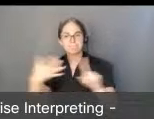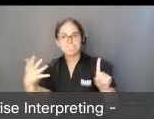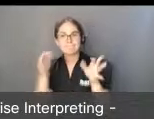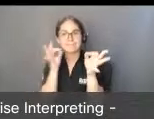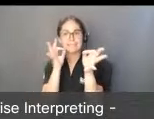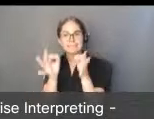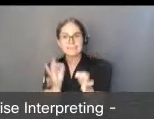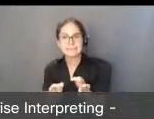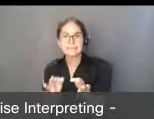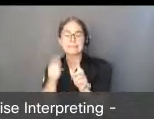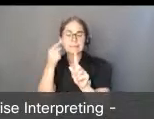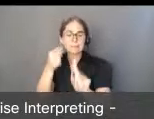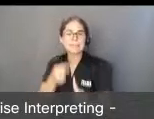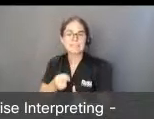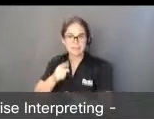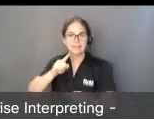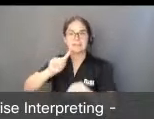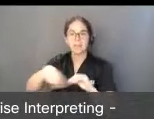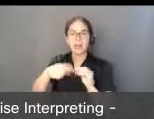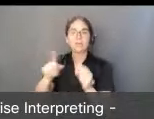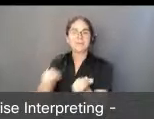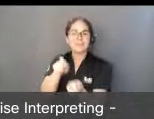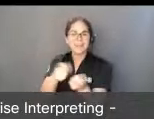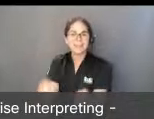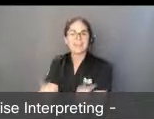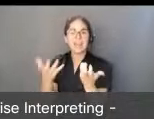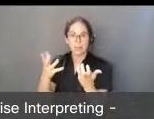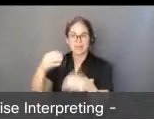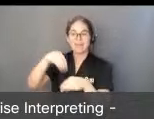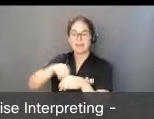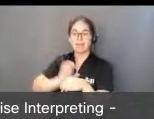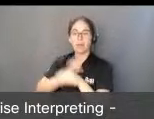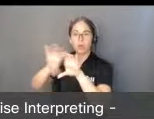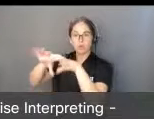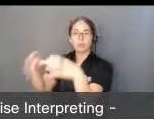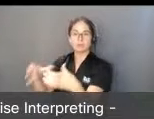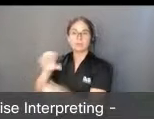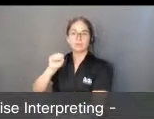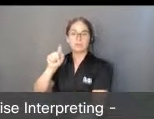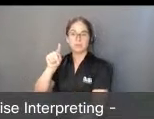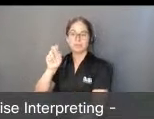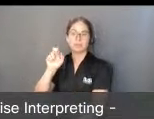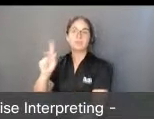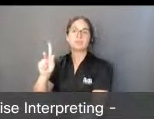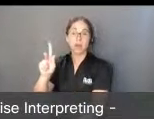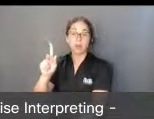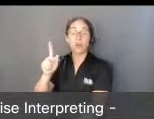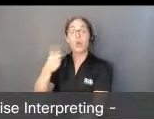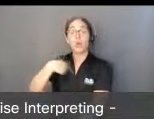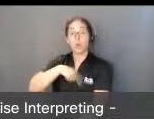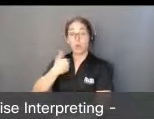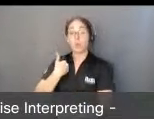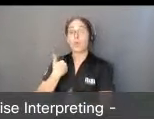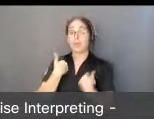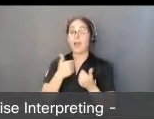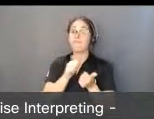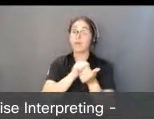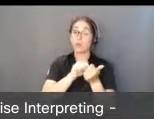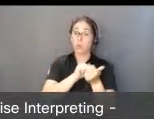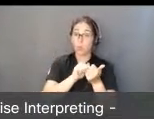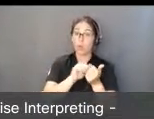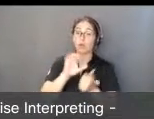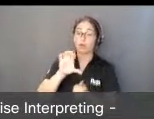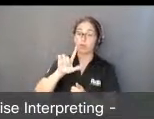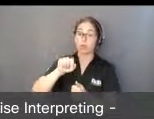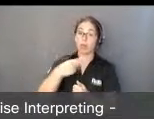our stockpiles look like at this time. And so we will continue to do that. We will have both cloth masks that are washable, and